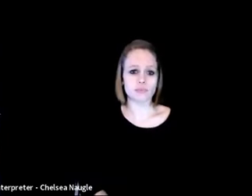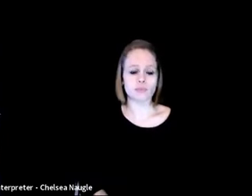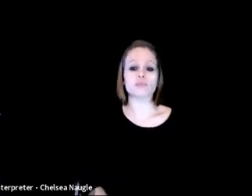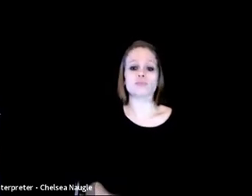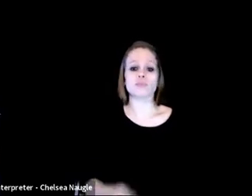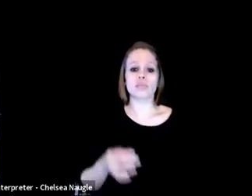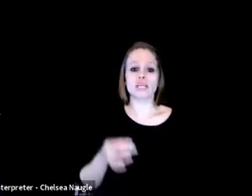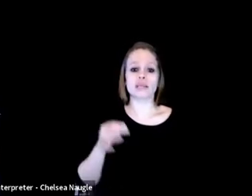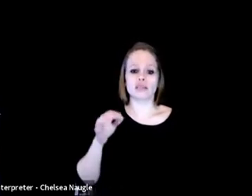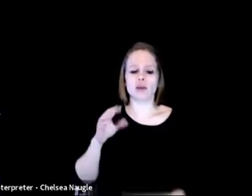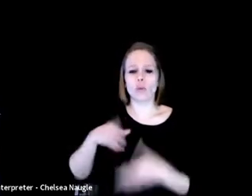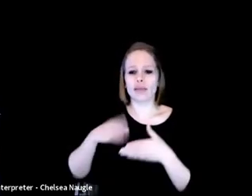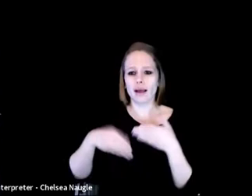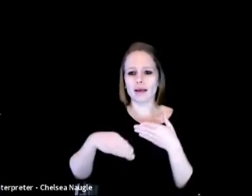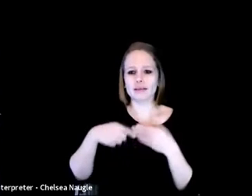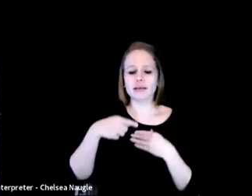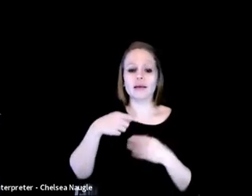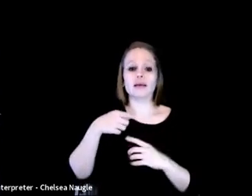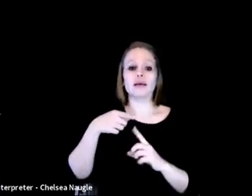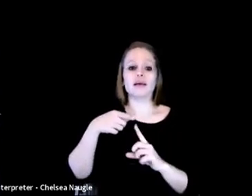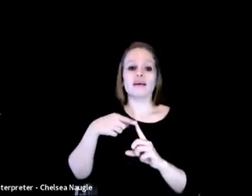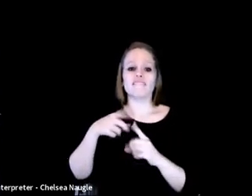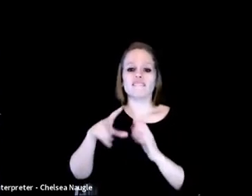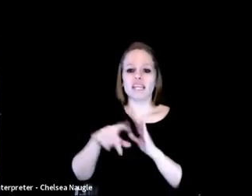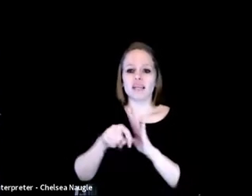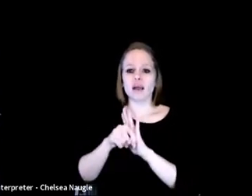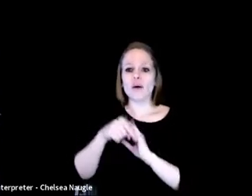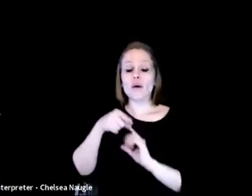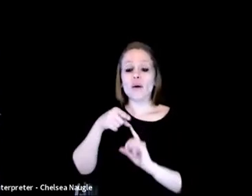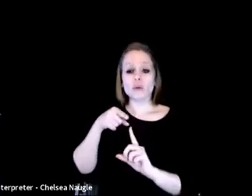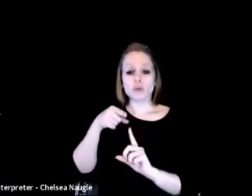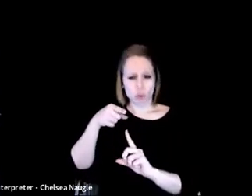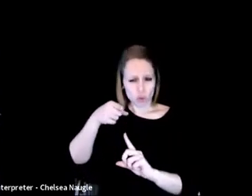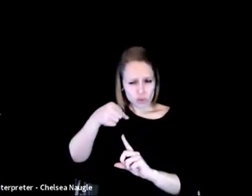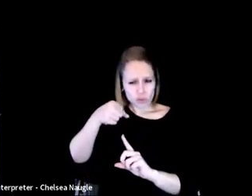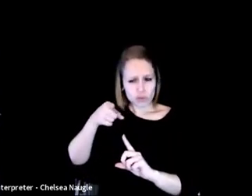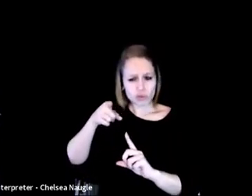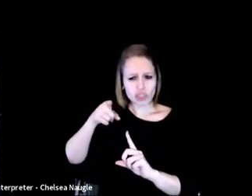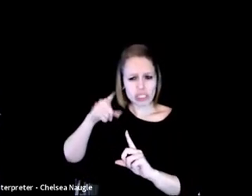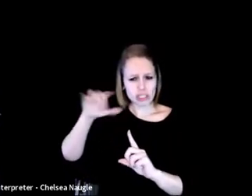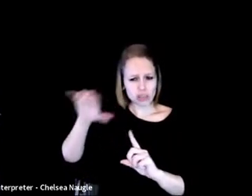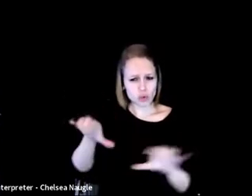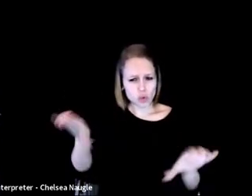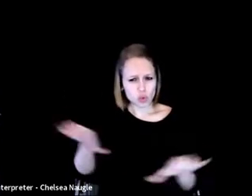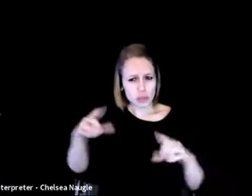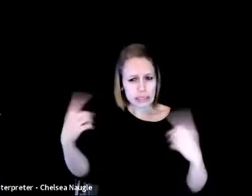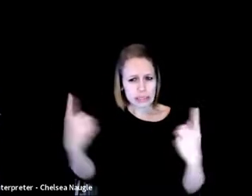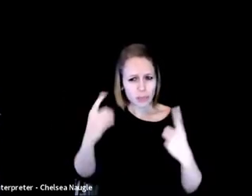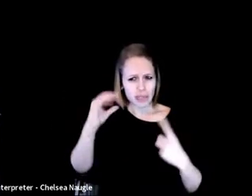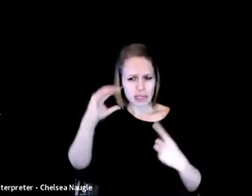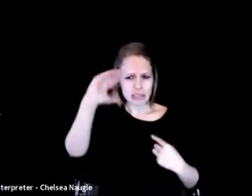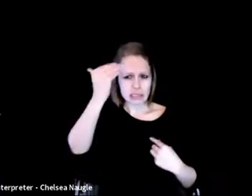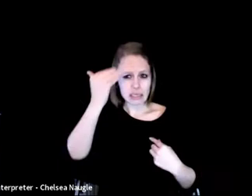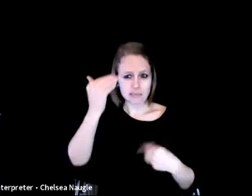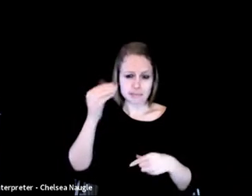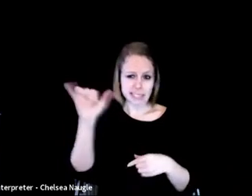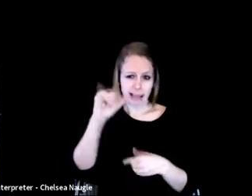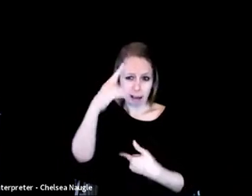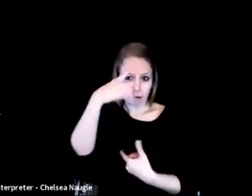Okay, then it ended. Okay, so she's doing something that looks kind of autistic.